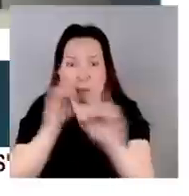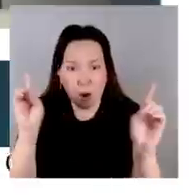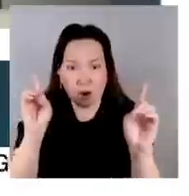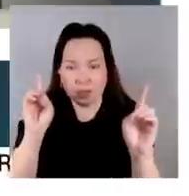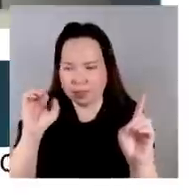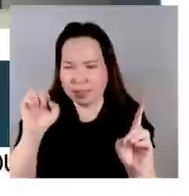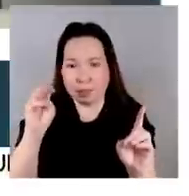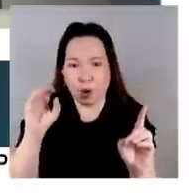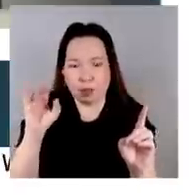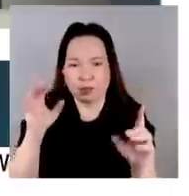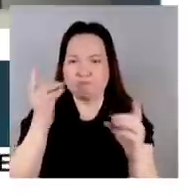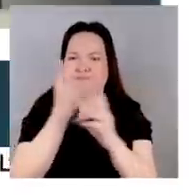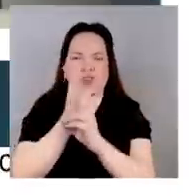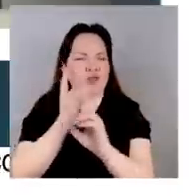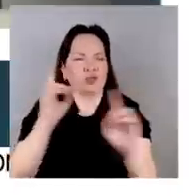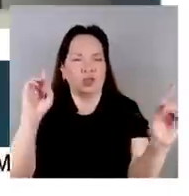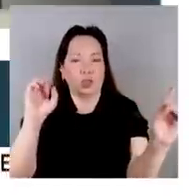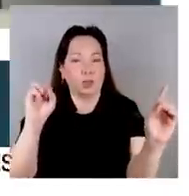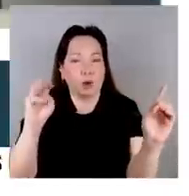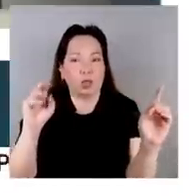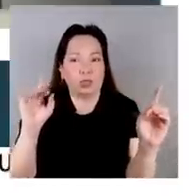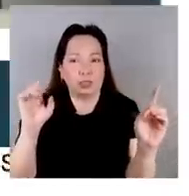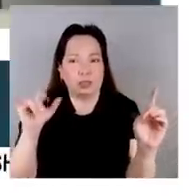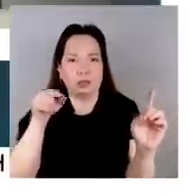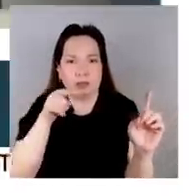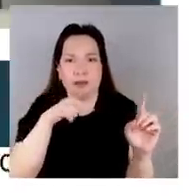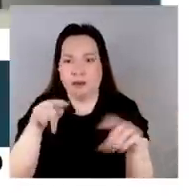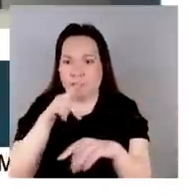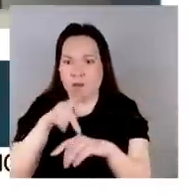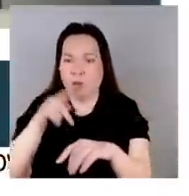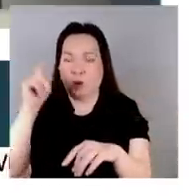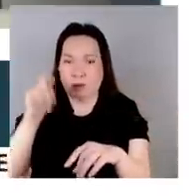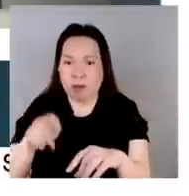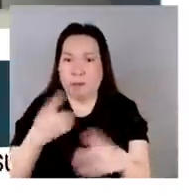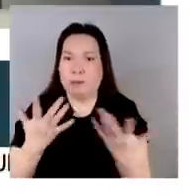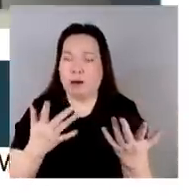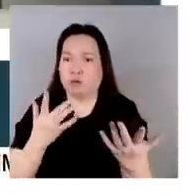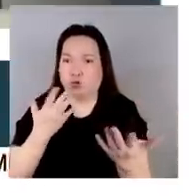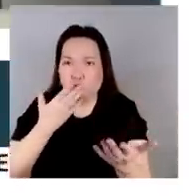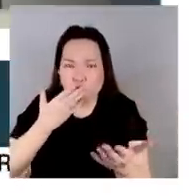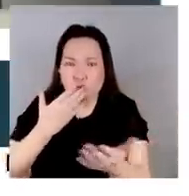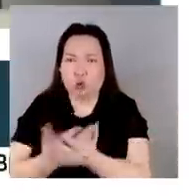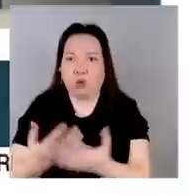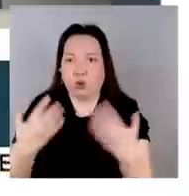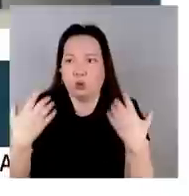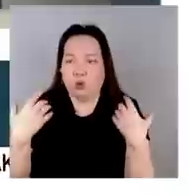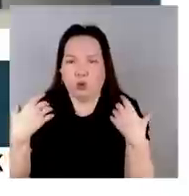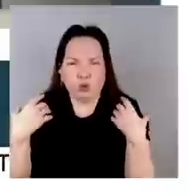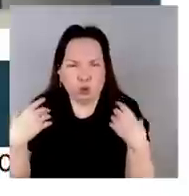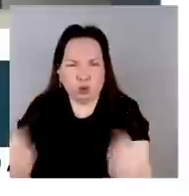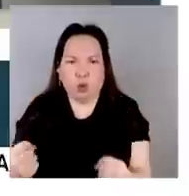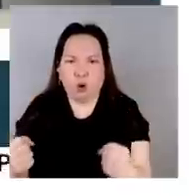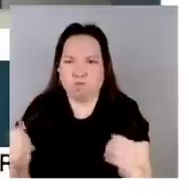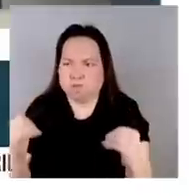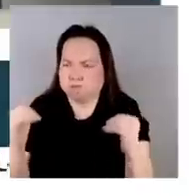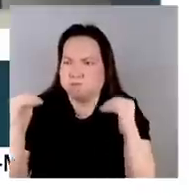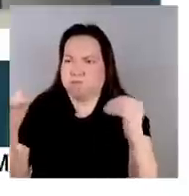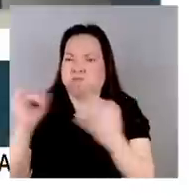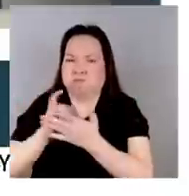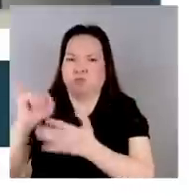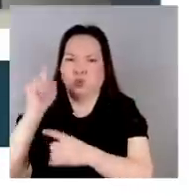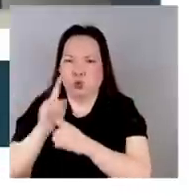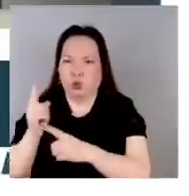really safeguard democracy. And that means that, you know, there needs to be strong institutions here that actually do hold the perpetrators of human